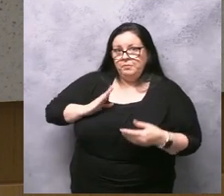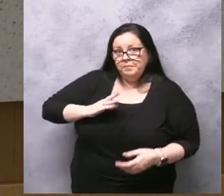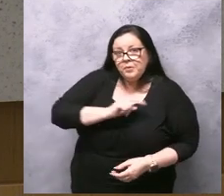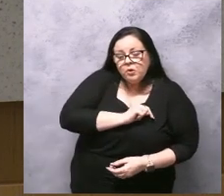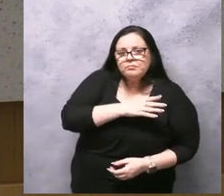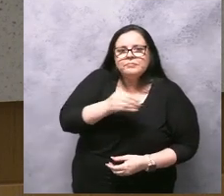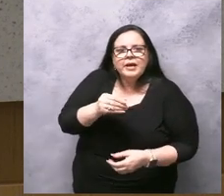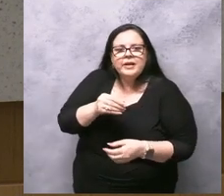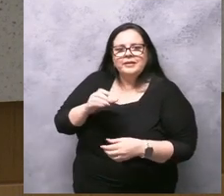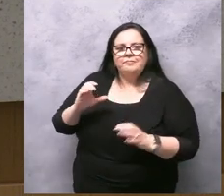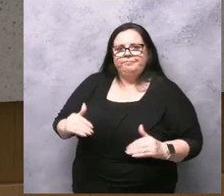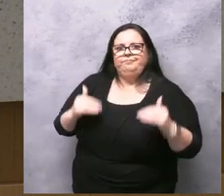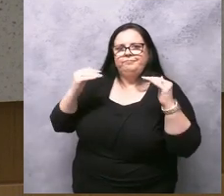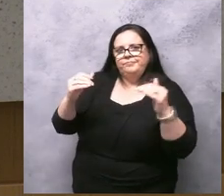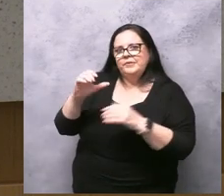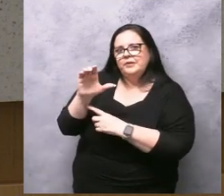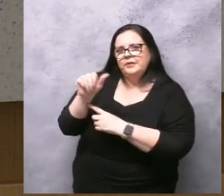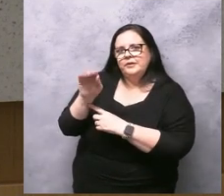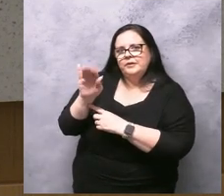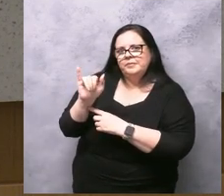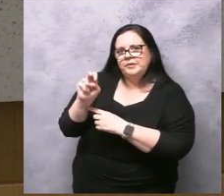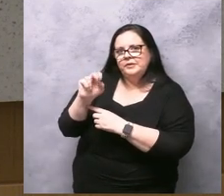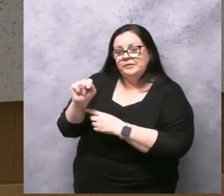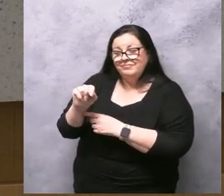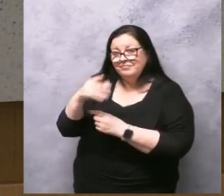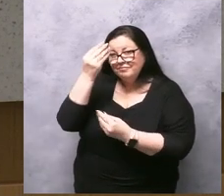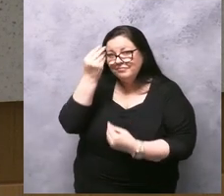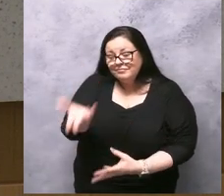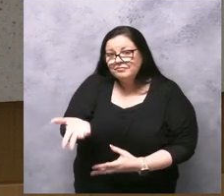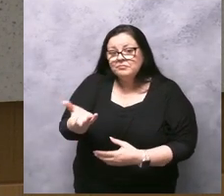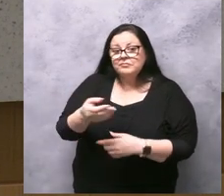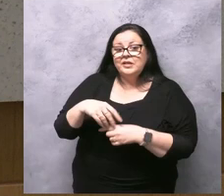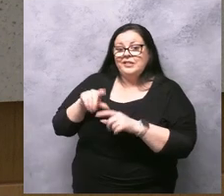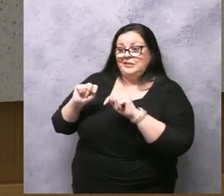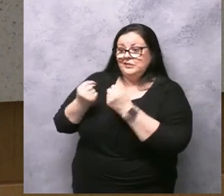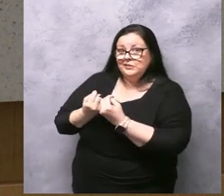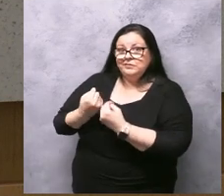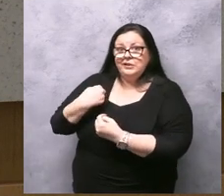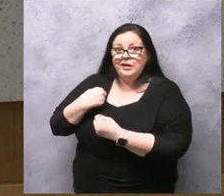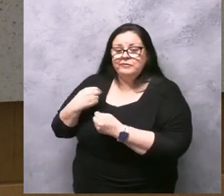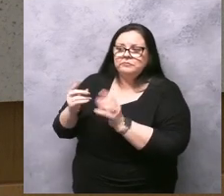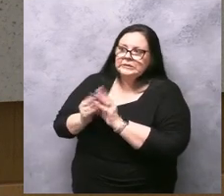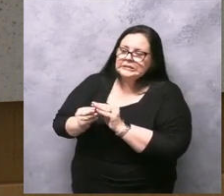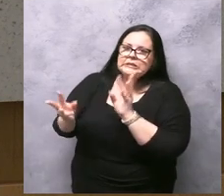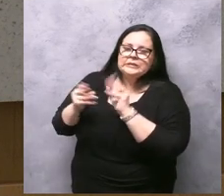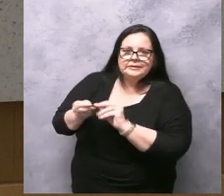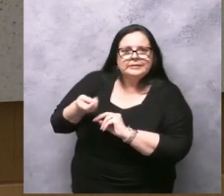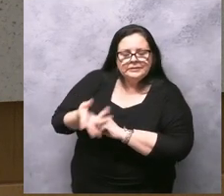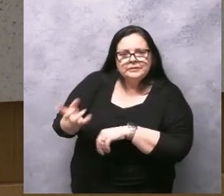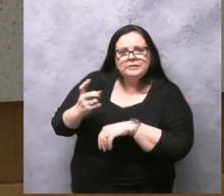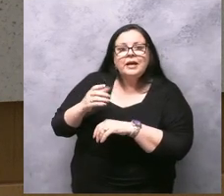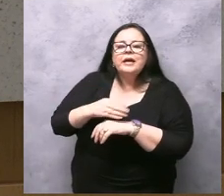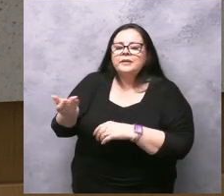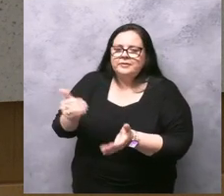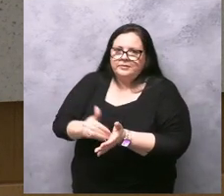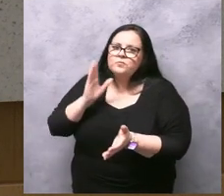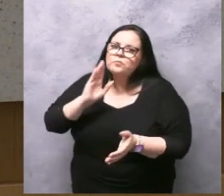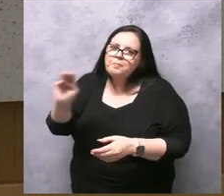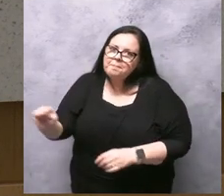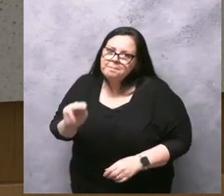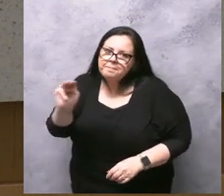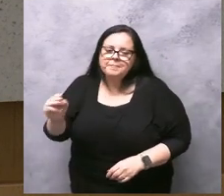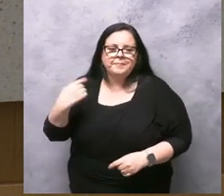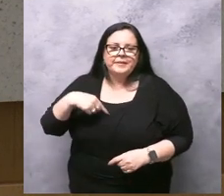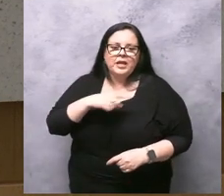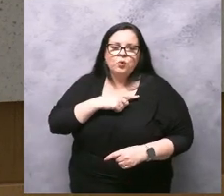also at the cabinet level. As a matter of fact, the cabinet team and I have met several times, and we're going to meet again on Monday, and we're